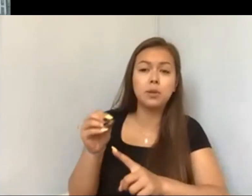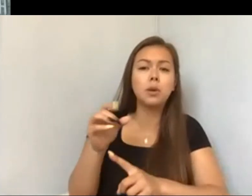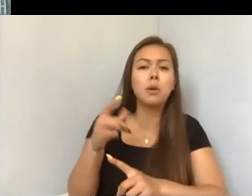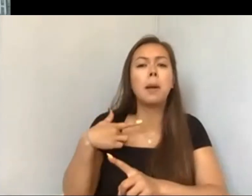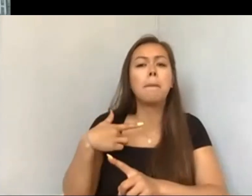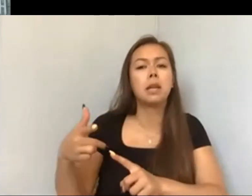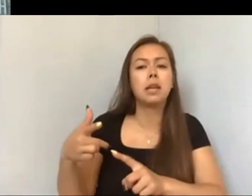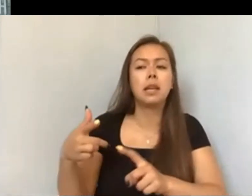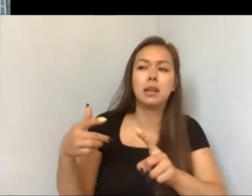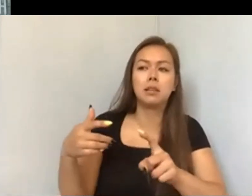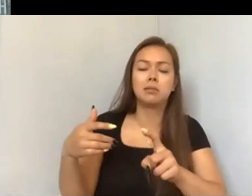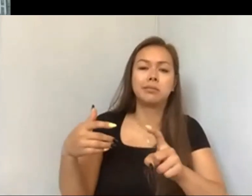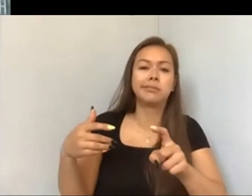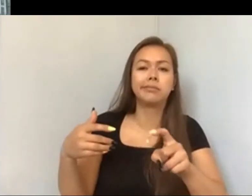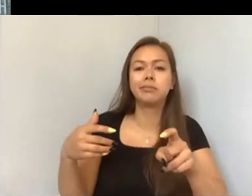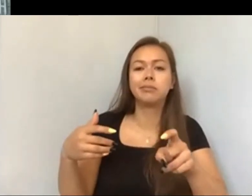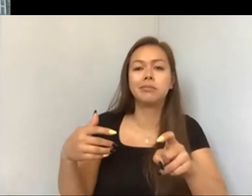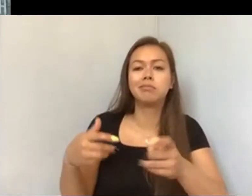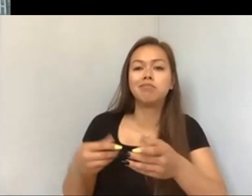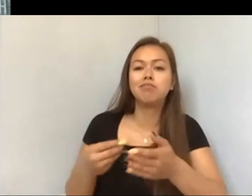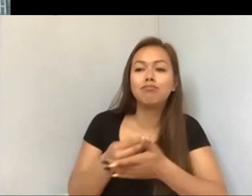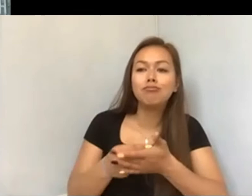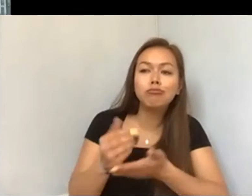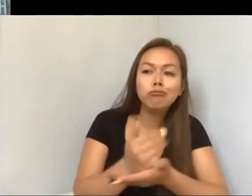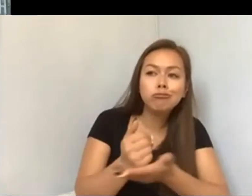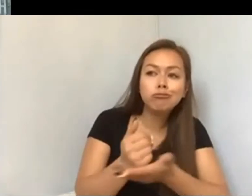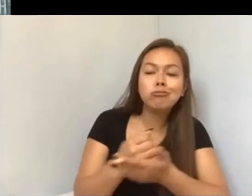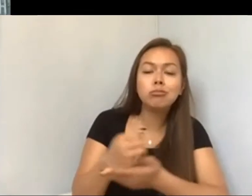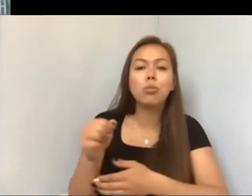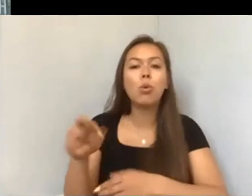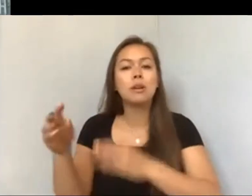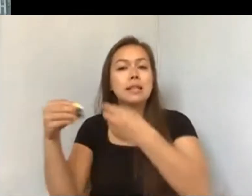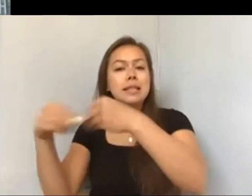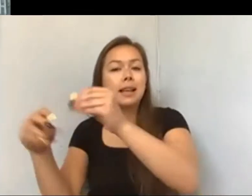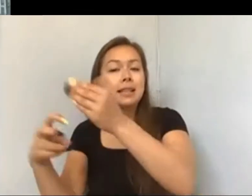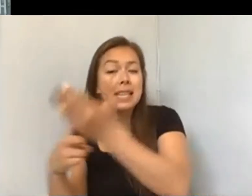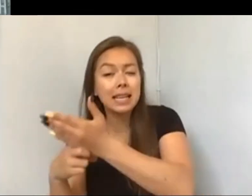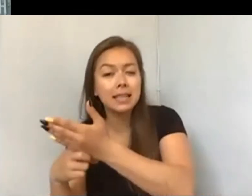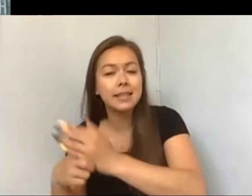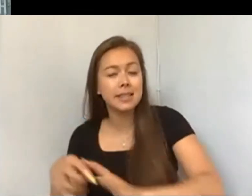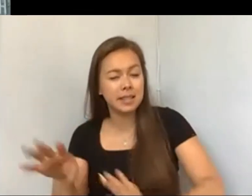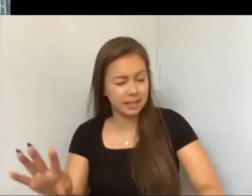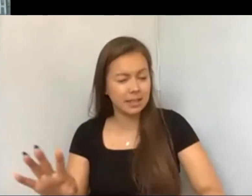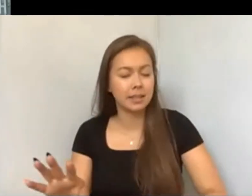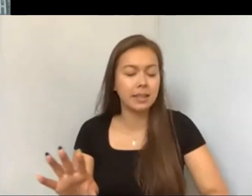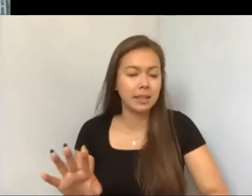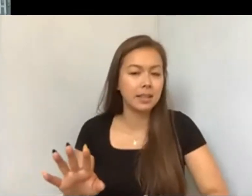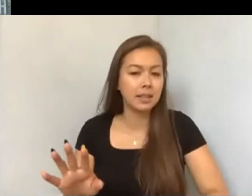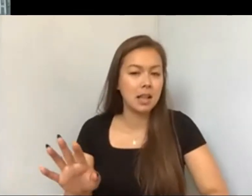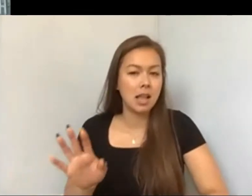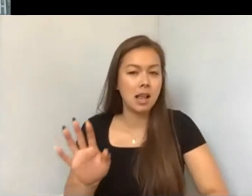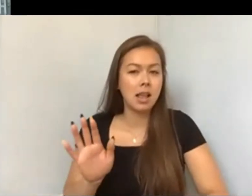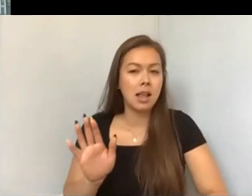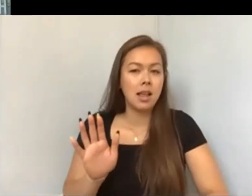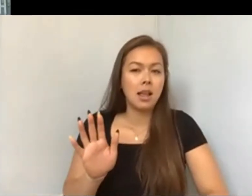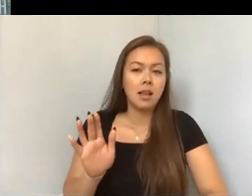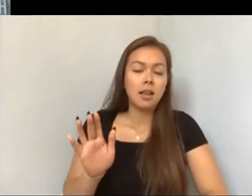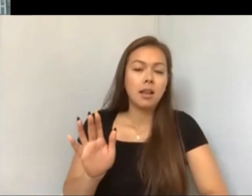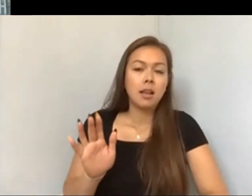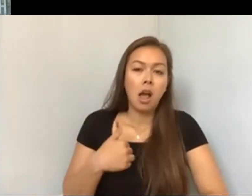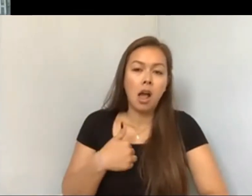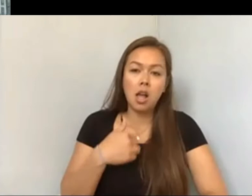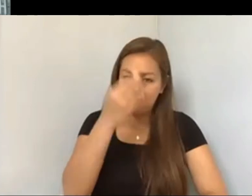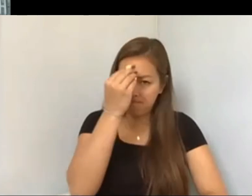selling tickets or trying to raise funds, I have to speak to the absolute importance of a good